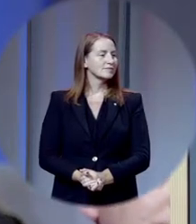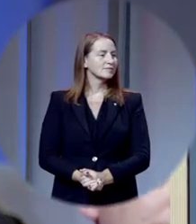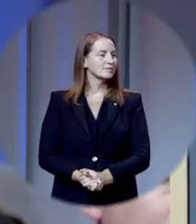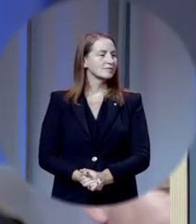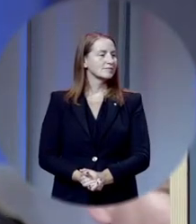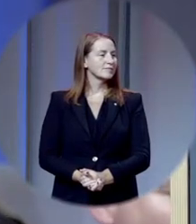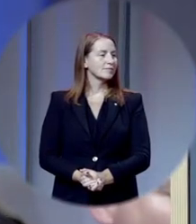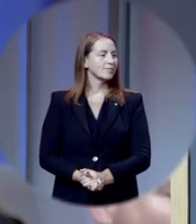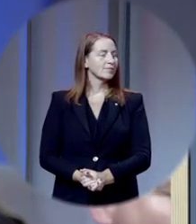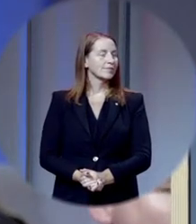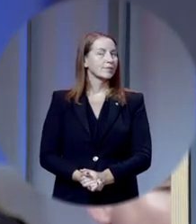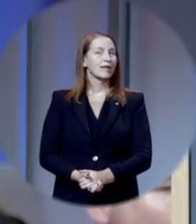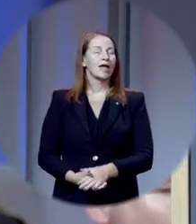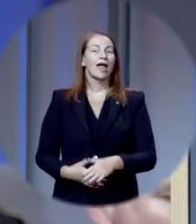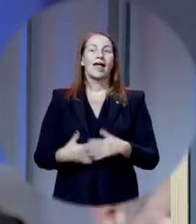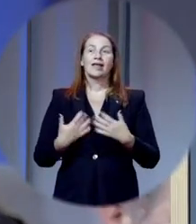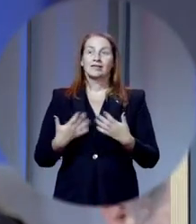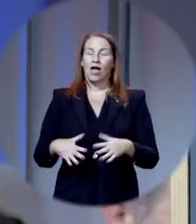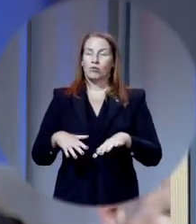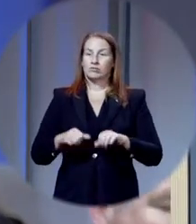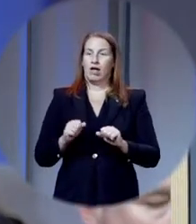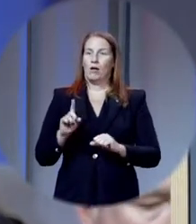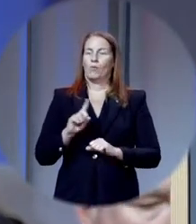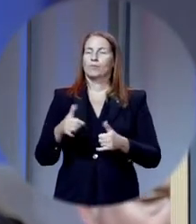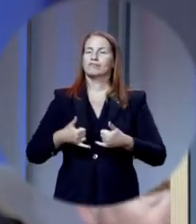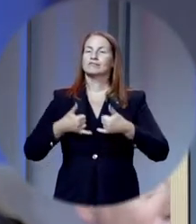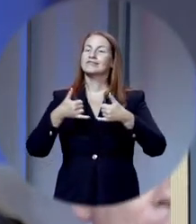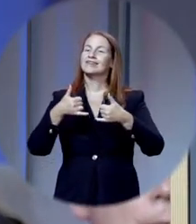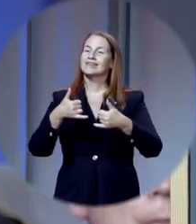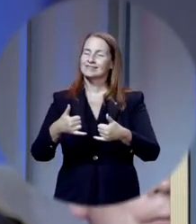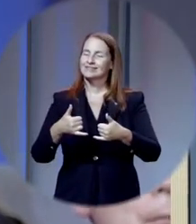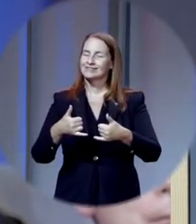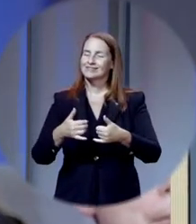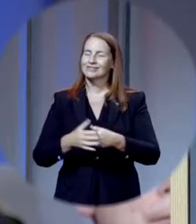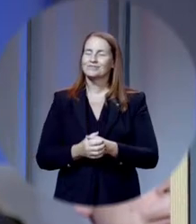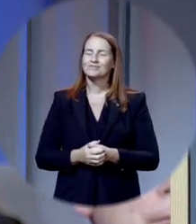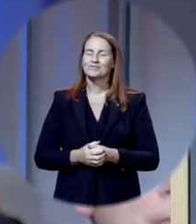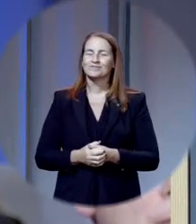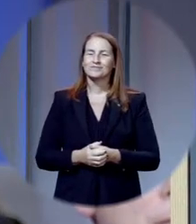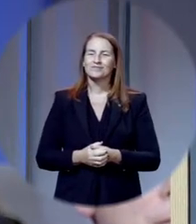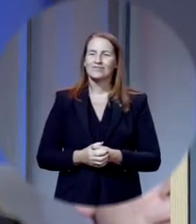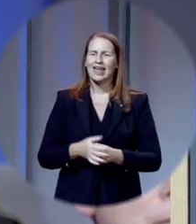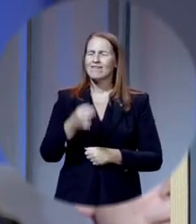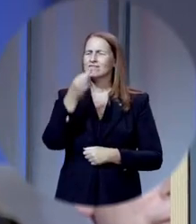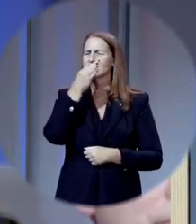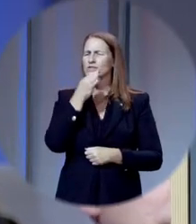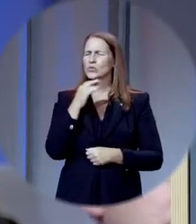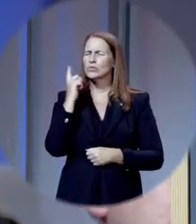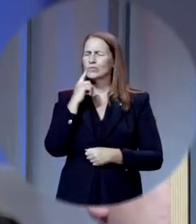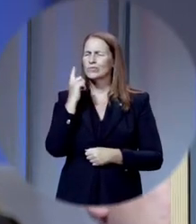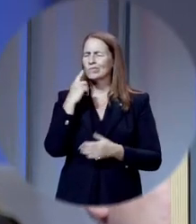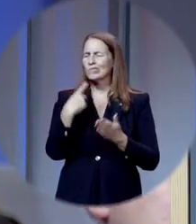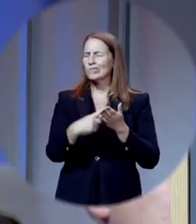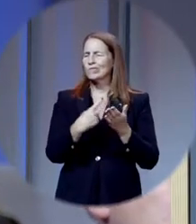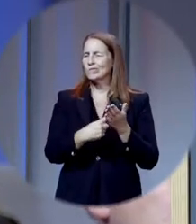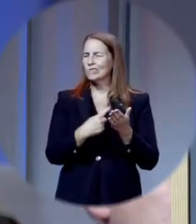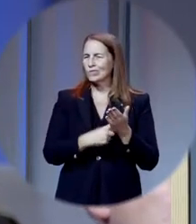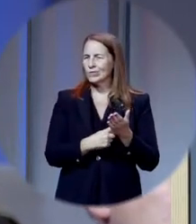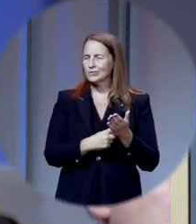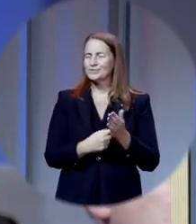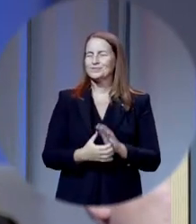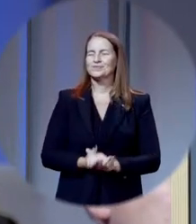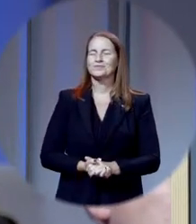We now come to the beginning of the presentation of awards, and I have a few simple instructions for everybody.